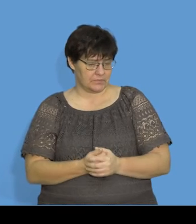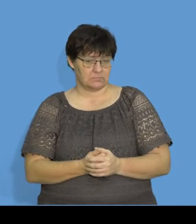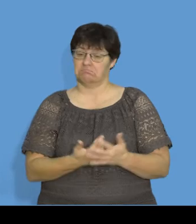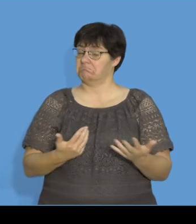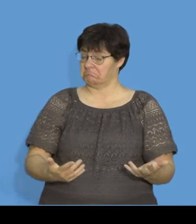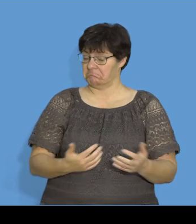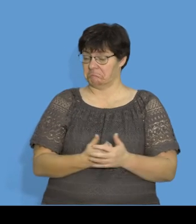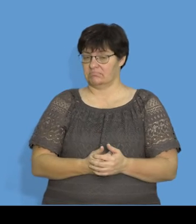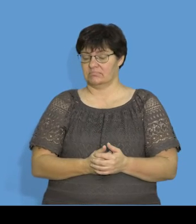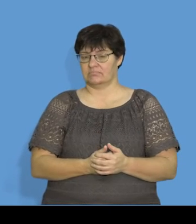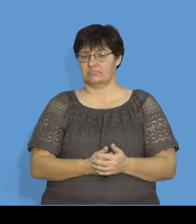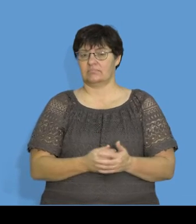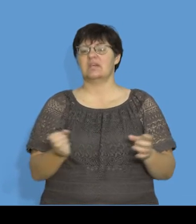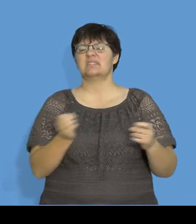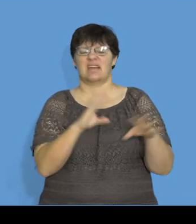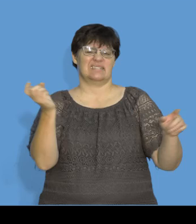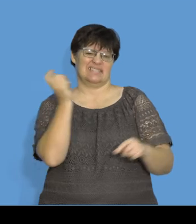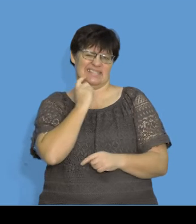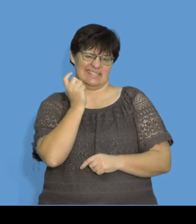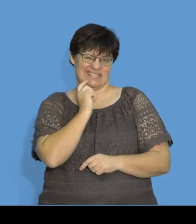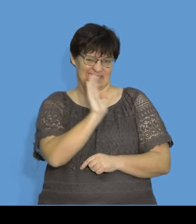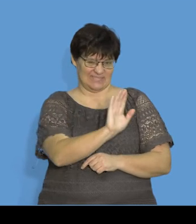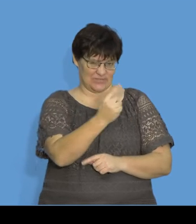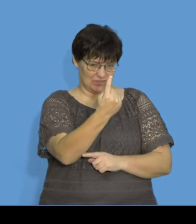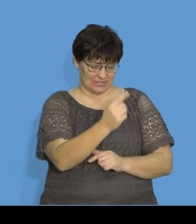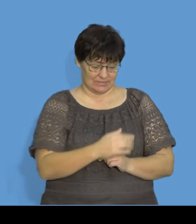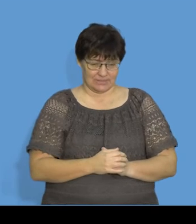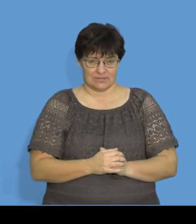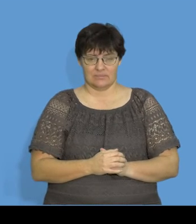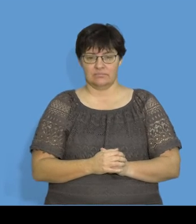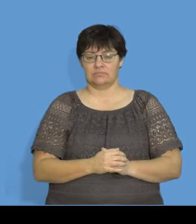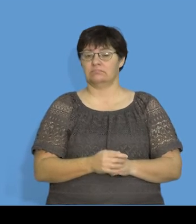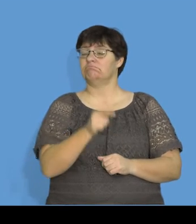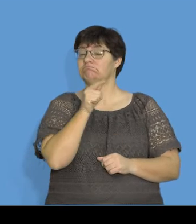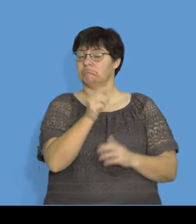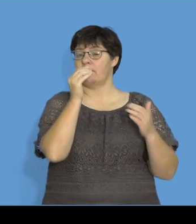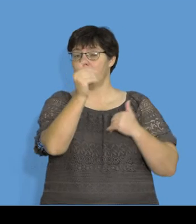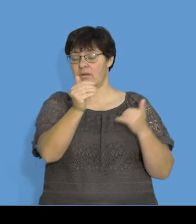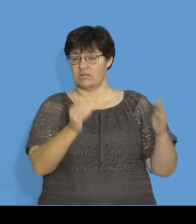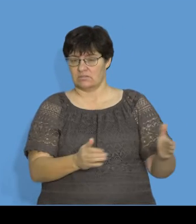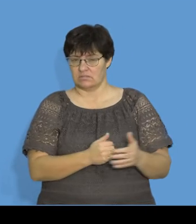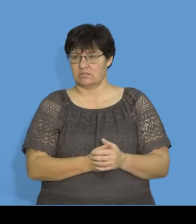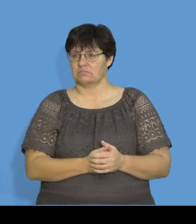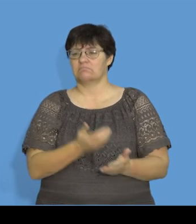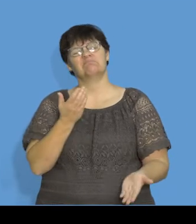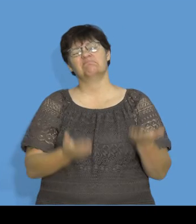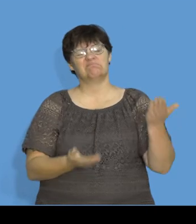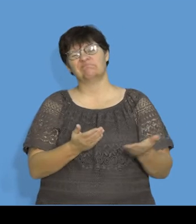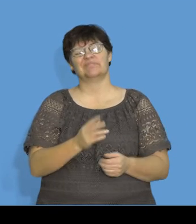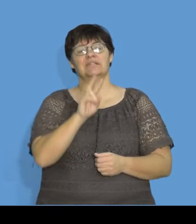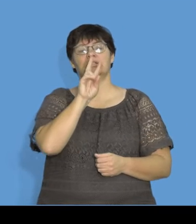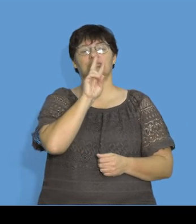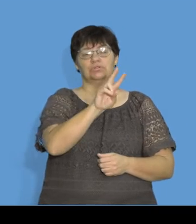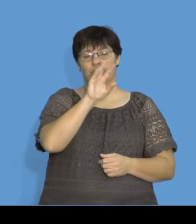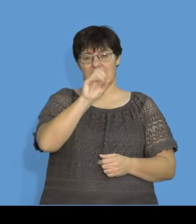Well, let's start with the easy one. We have a box of mass